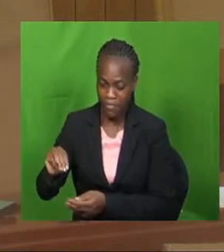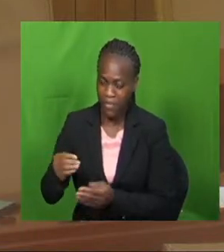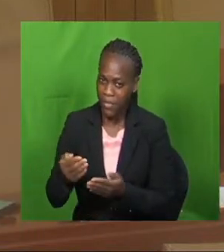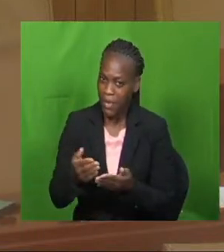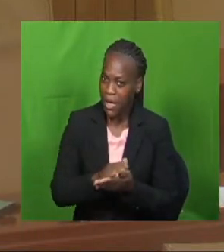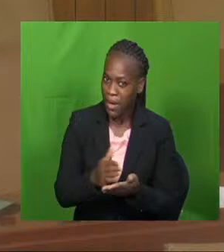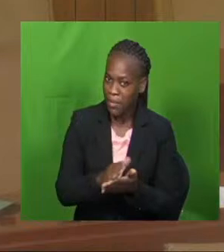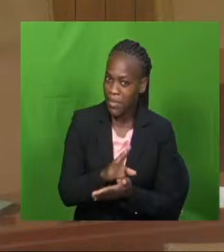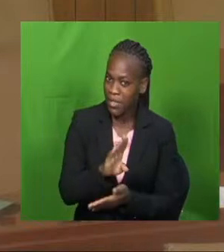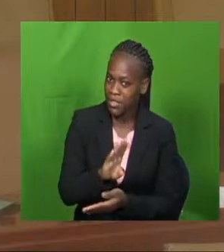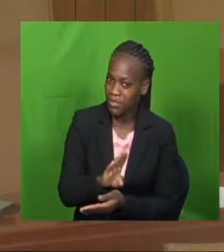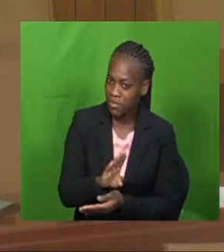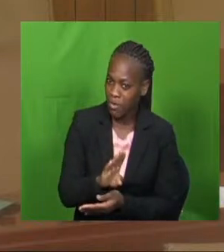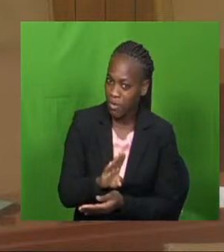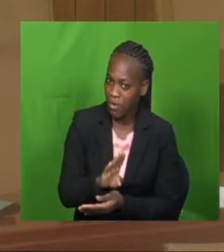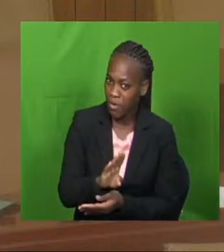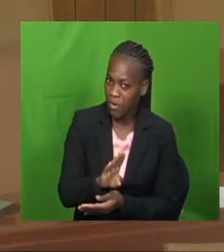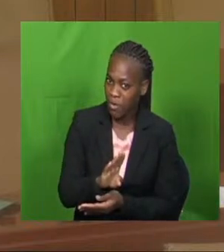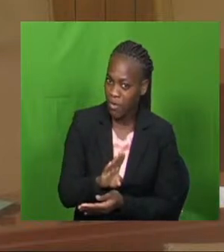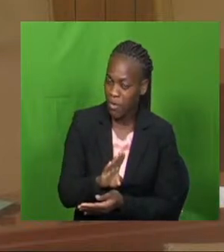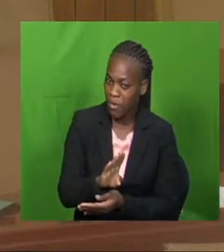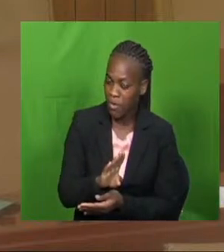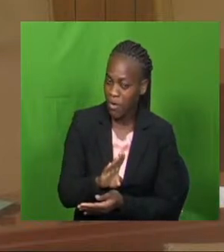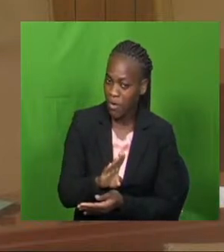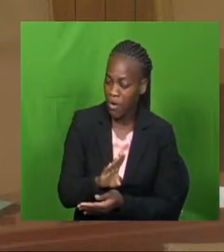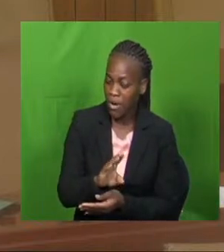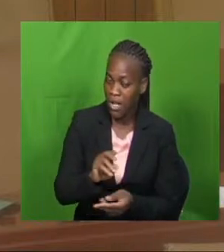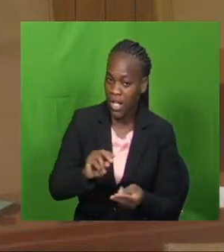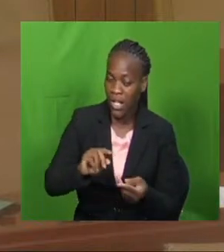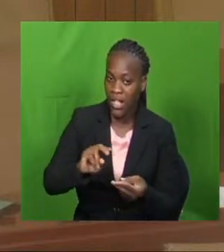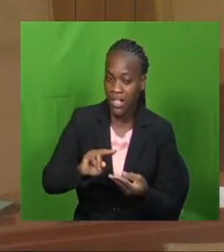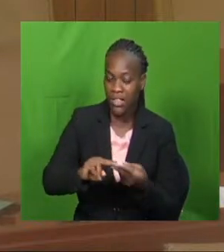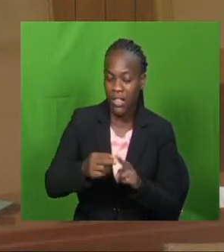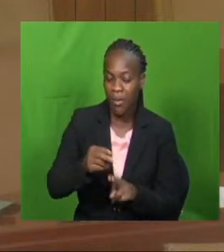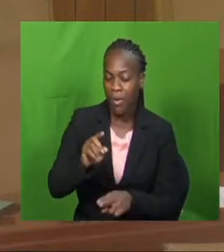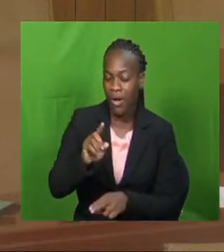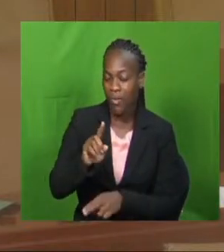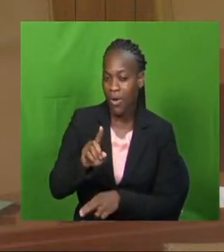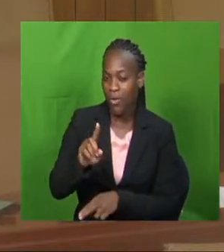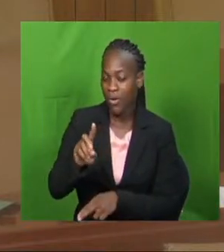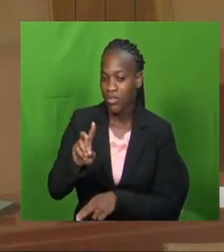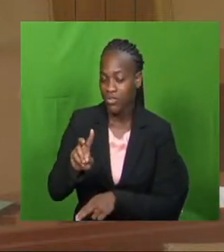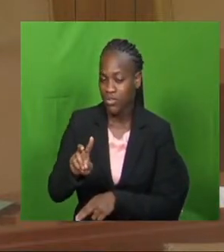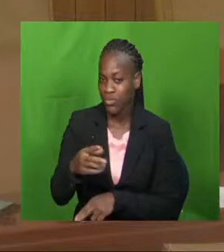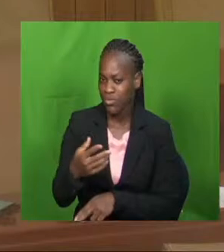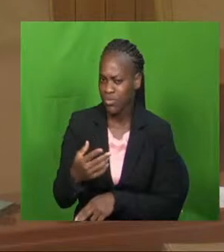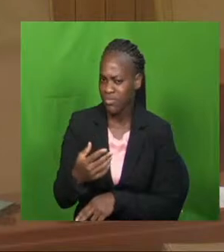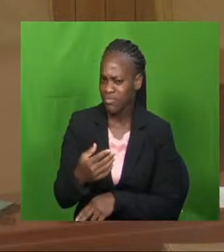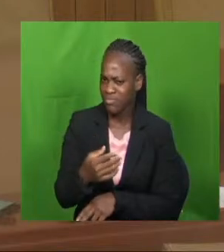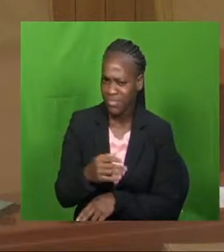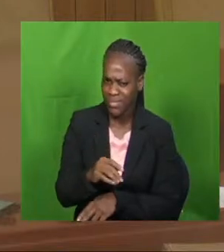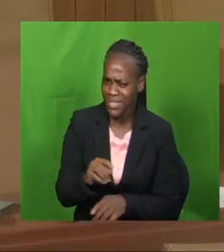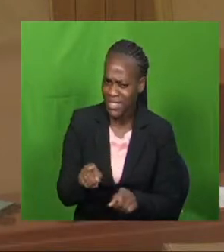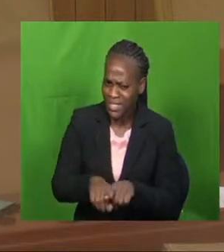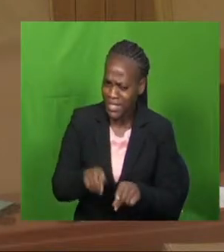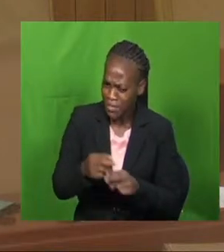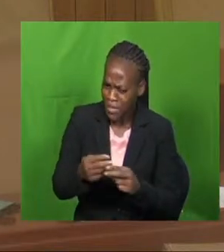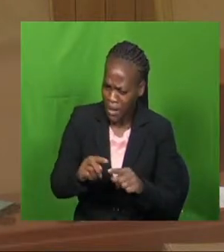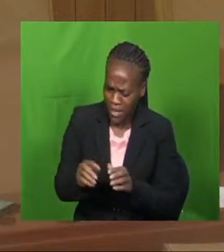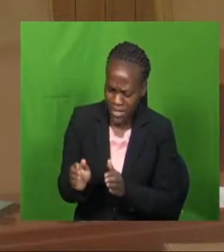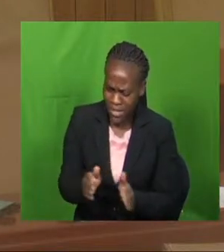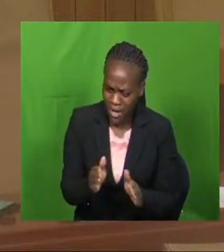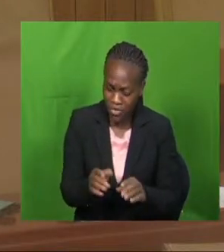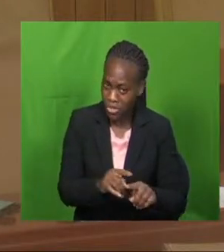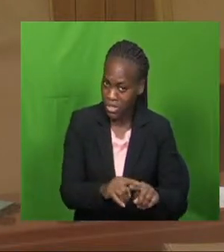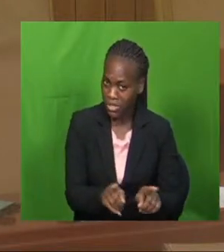it is number 112, it is Ibrahim Murtala Mohammed.